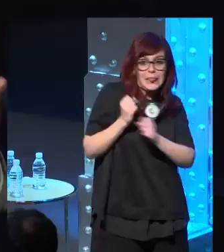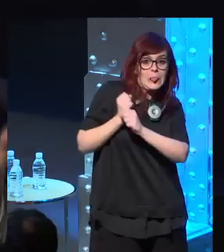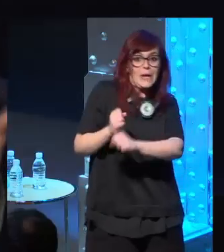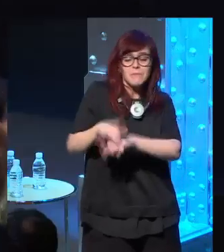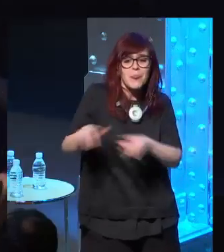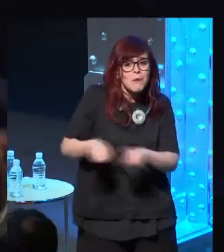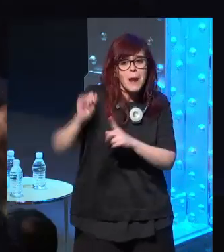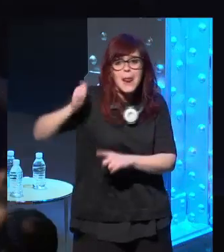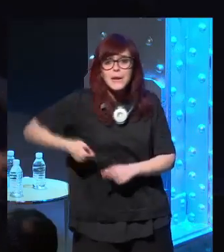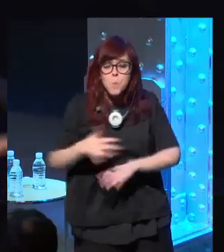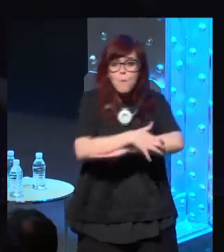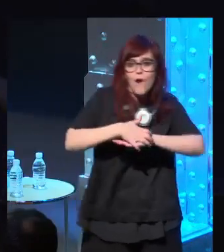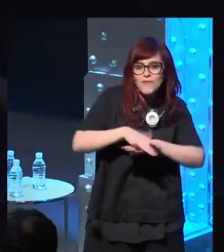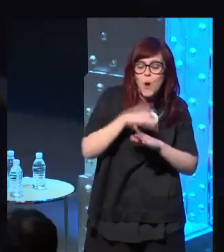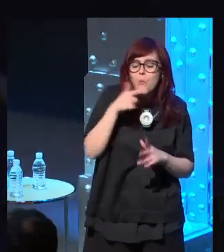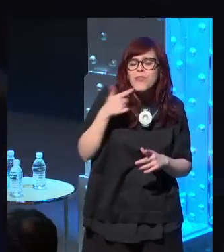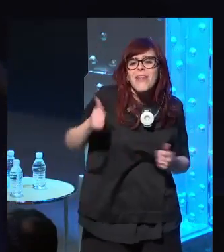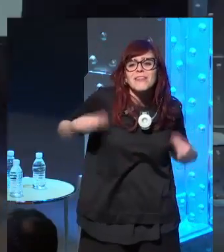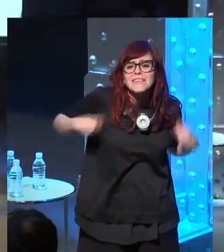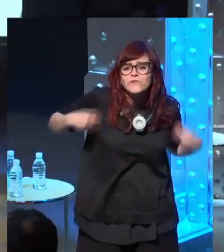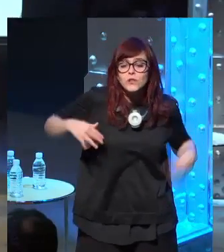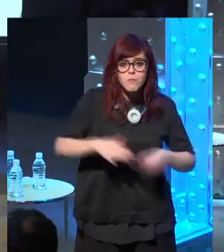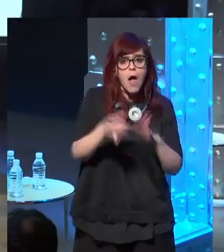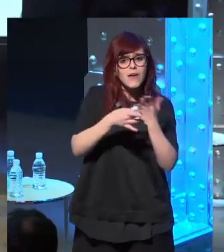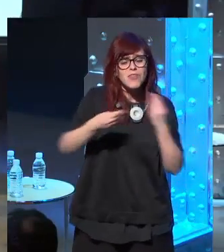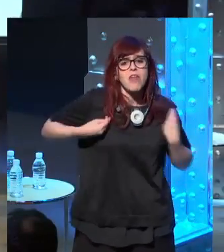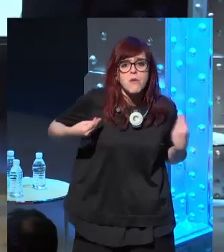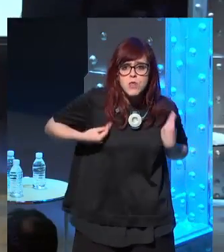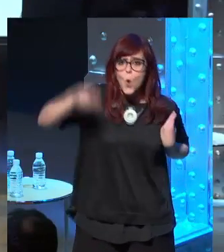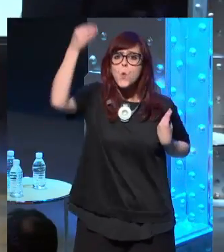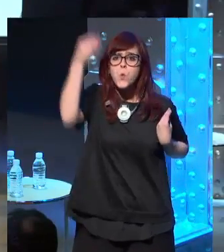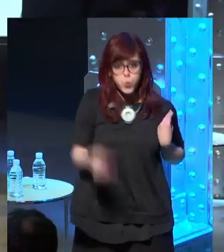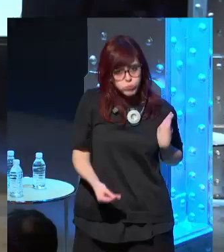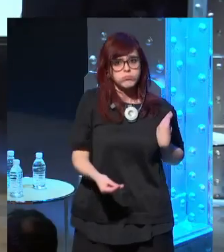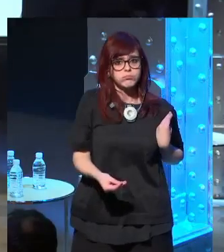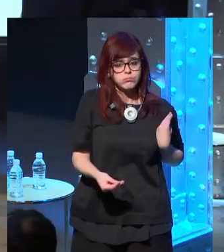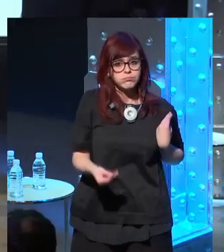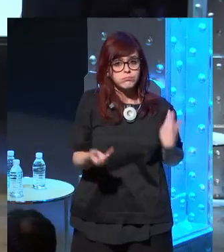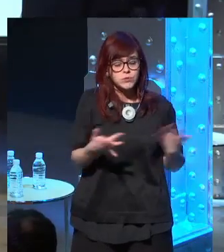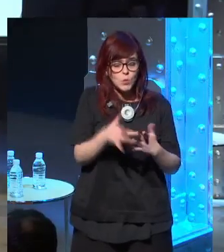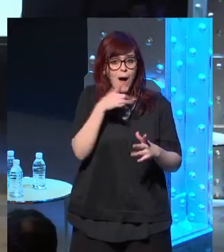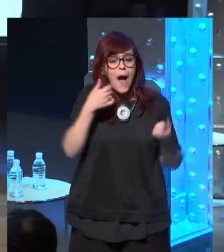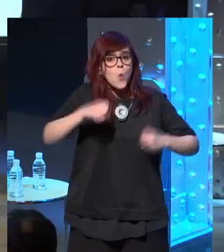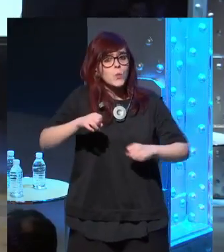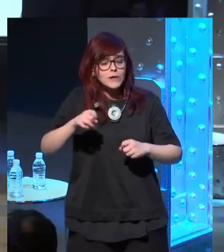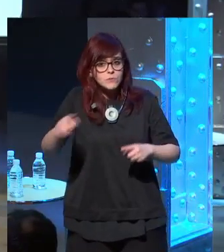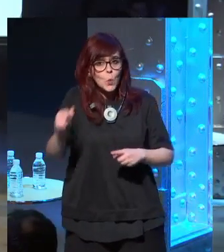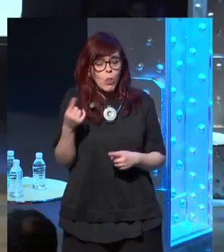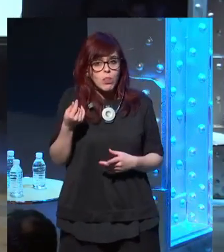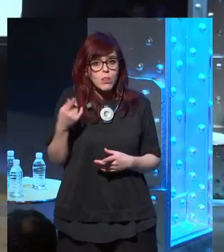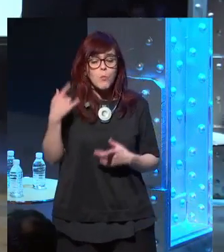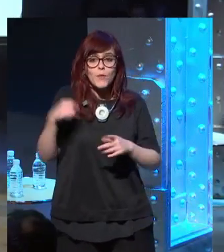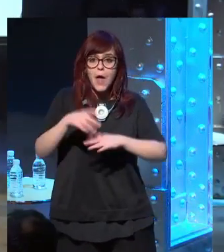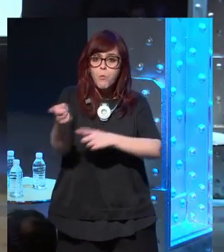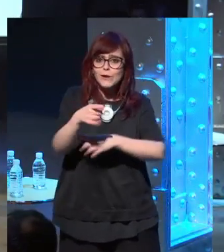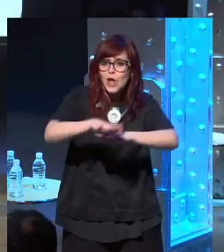be able to enjoy a relatively high level of quality of life. Whether you're rich or poor, you can swim in the harbor. Whether you are rich